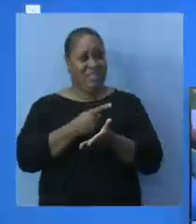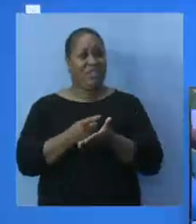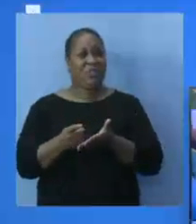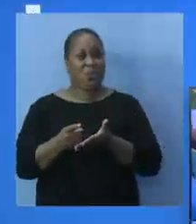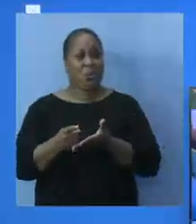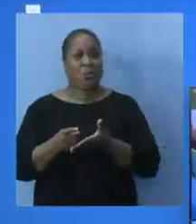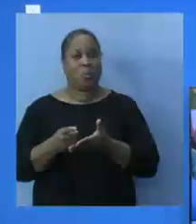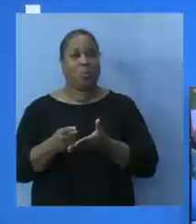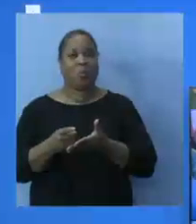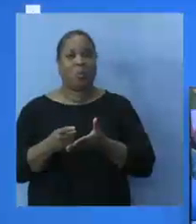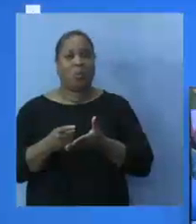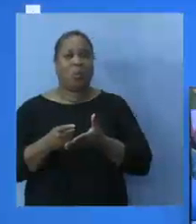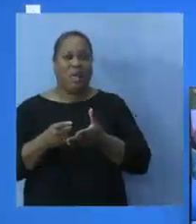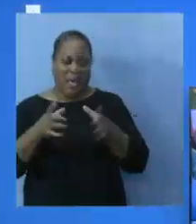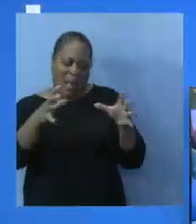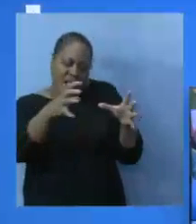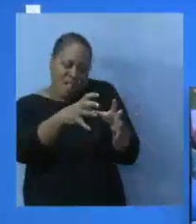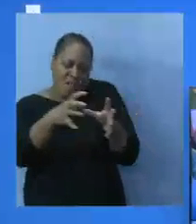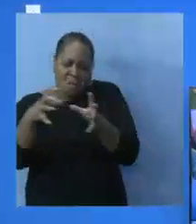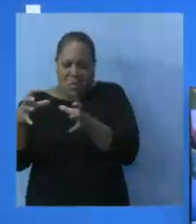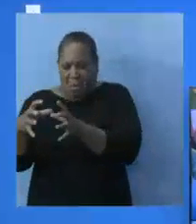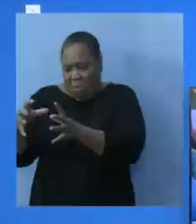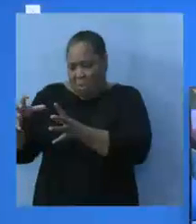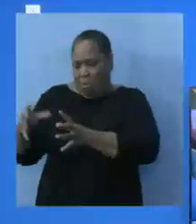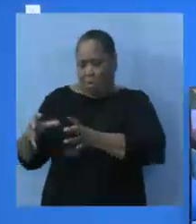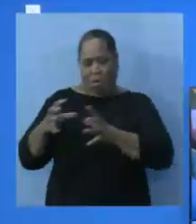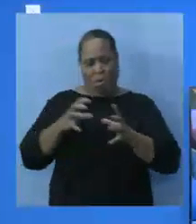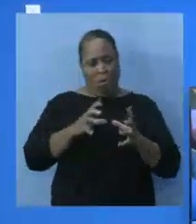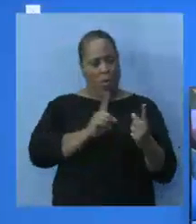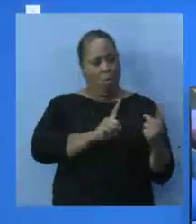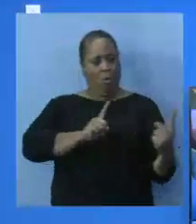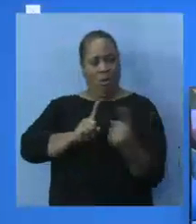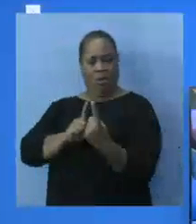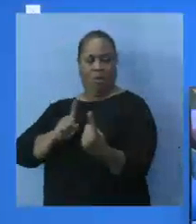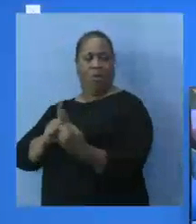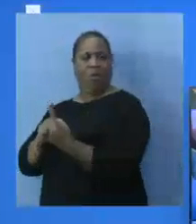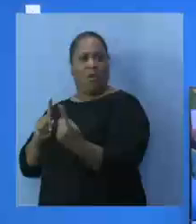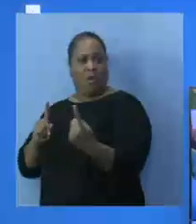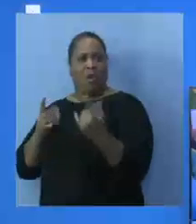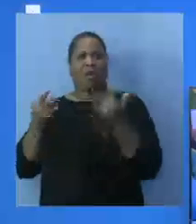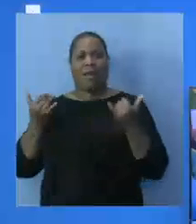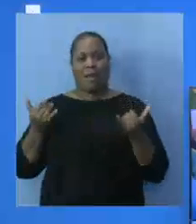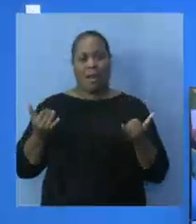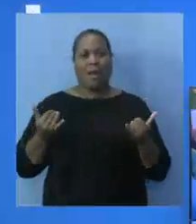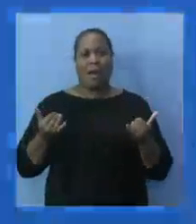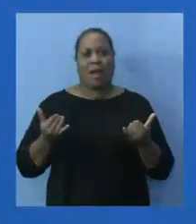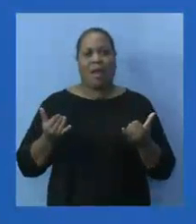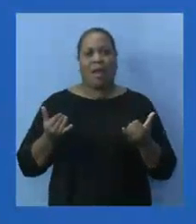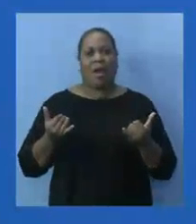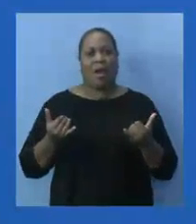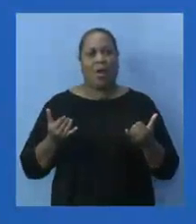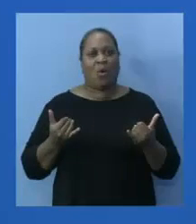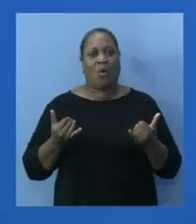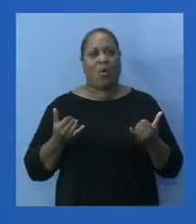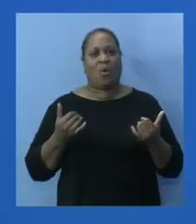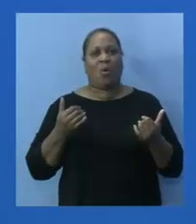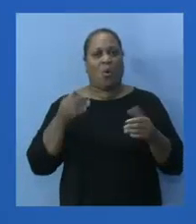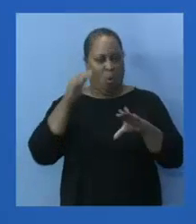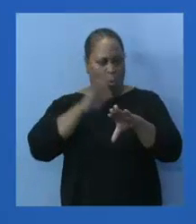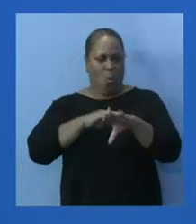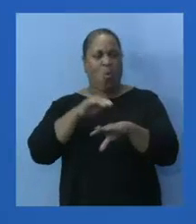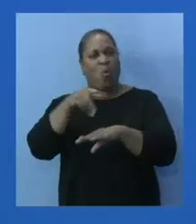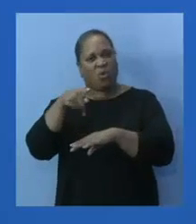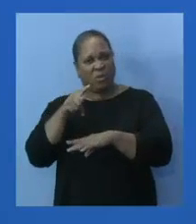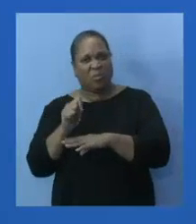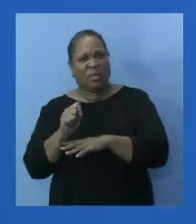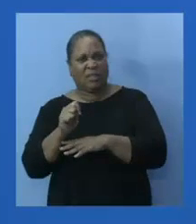bubbles all day at school with physical distancing, are now getting into PT buses, and I guess